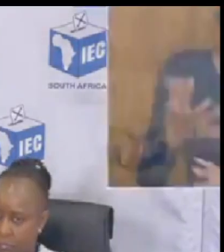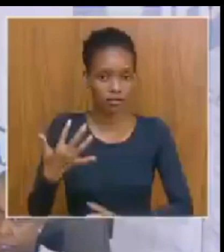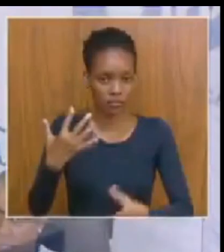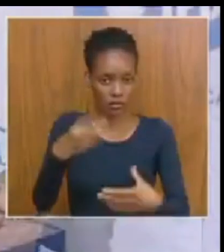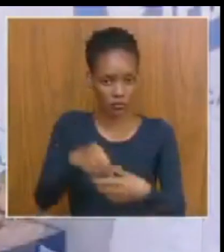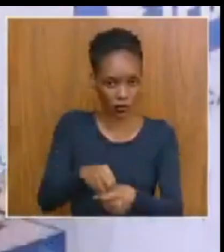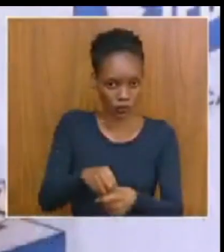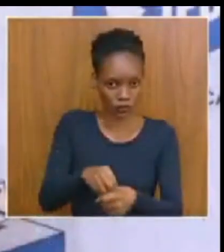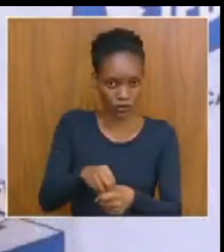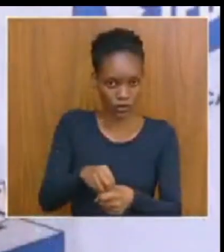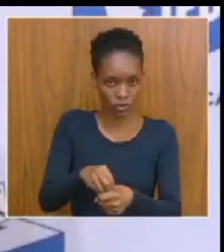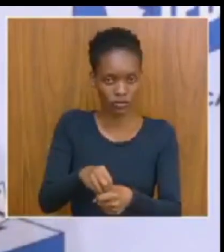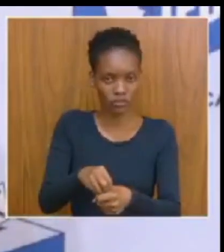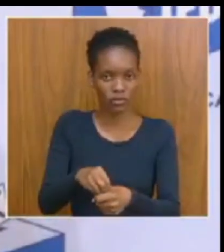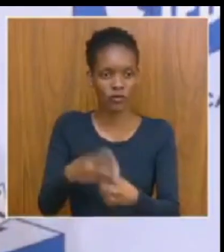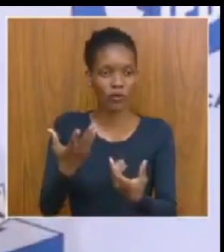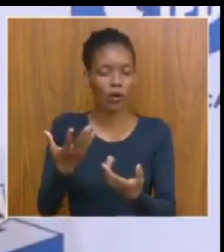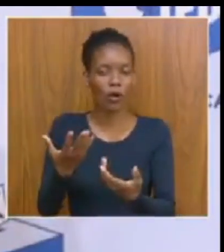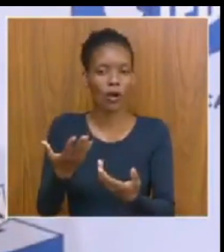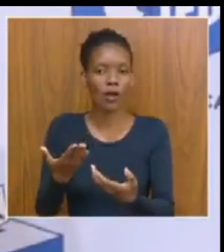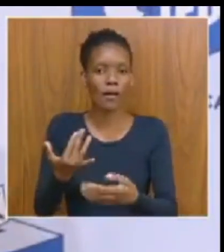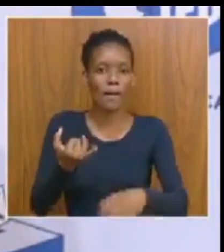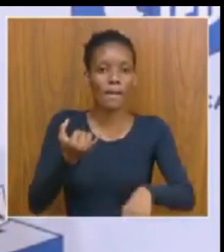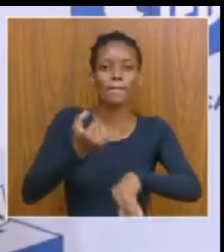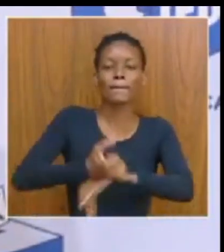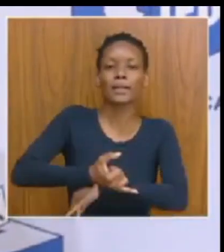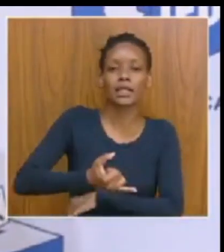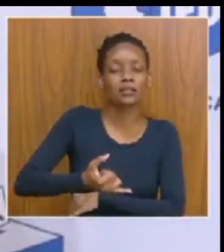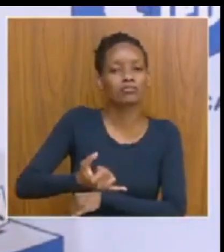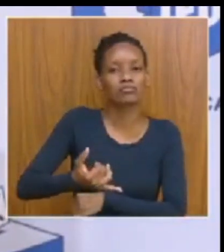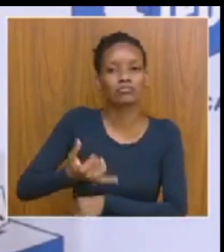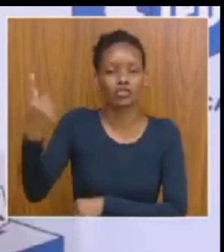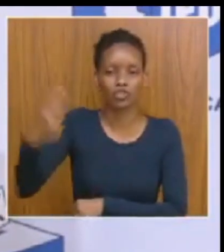constitute prejudging the issue.